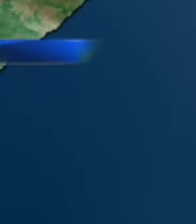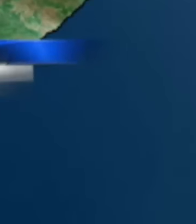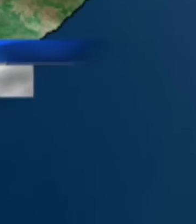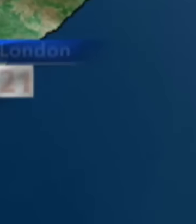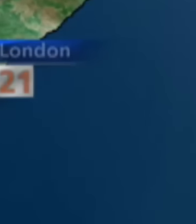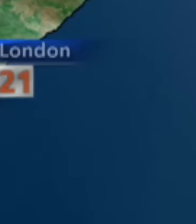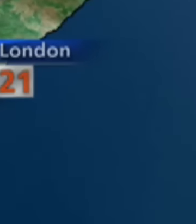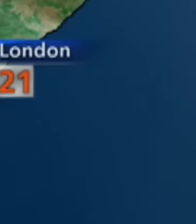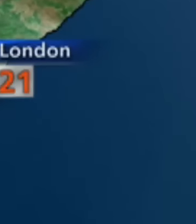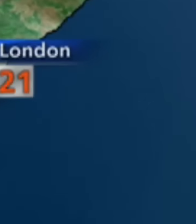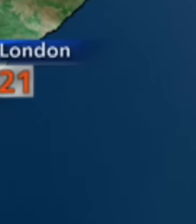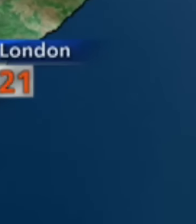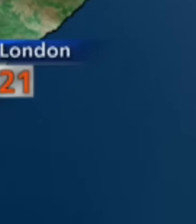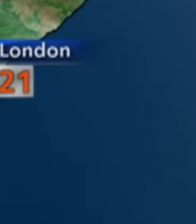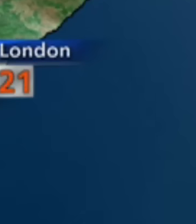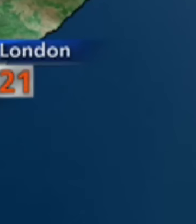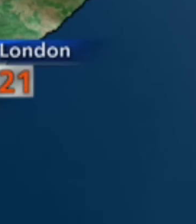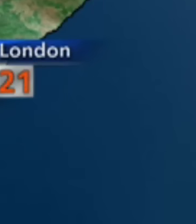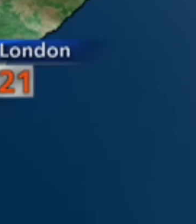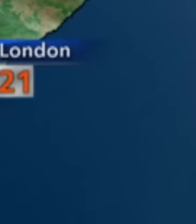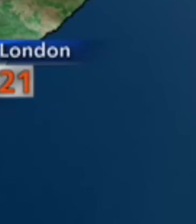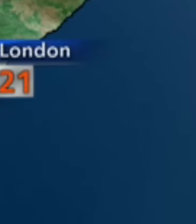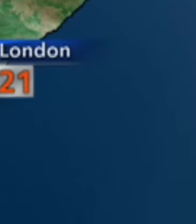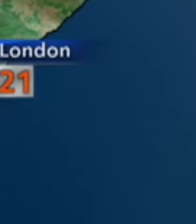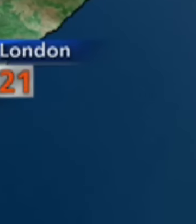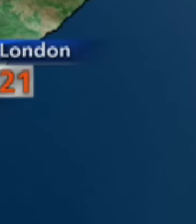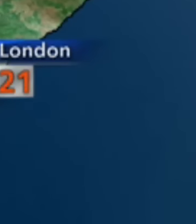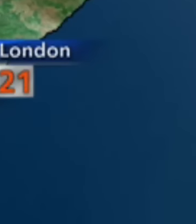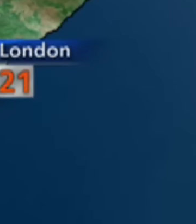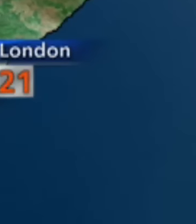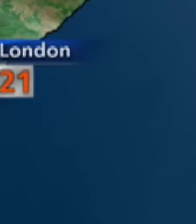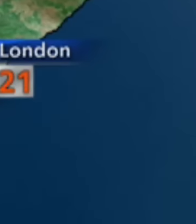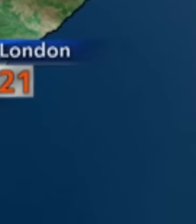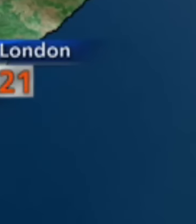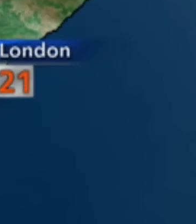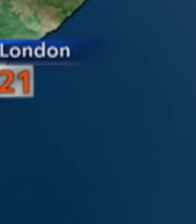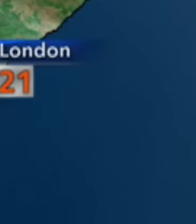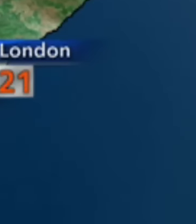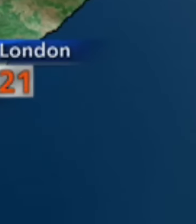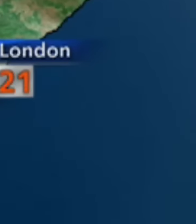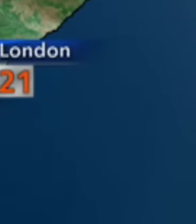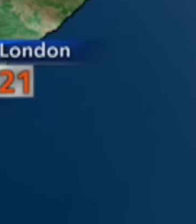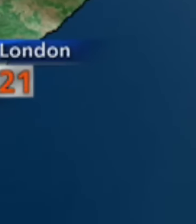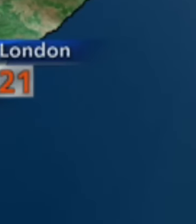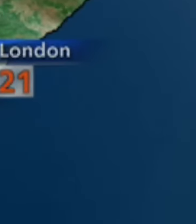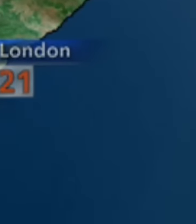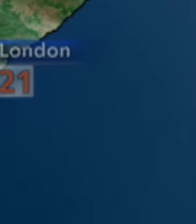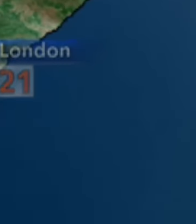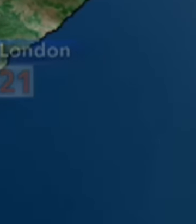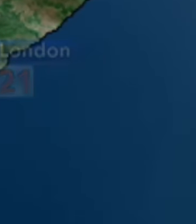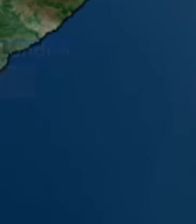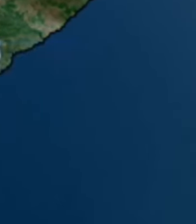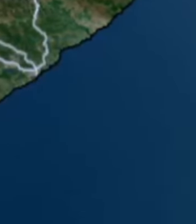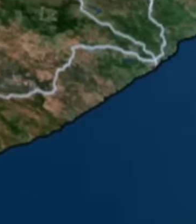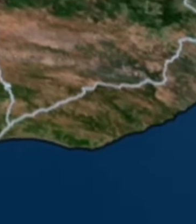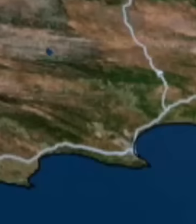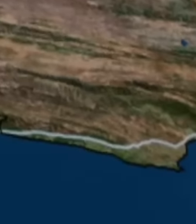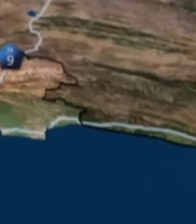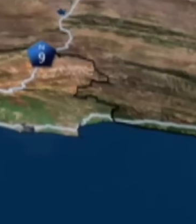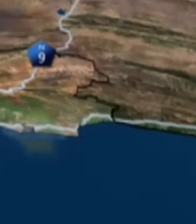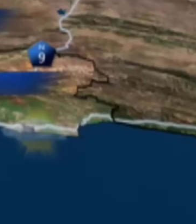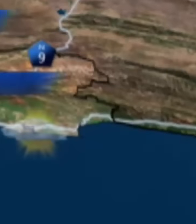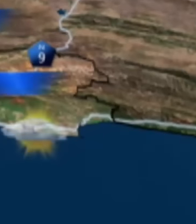ho mashume a mabedi a metso e mmedi ka o fela komane le hona ka roma letswa le teng ho hlokomela re tla ho tšhese fela he dikanetseng re shebela ka no joli re kgate di phamele